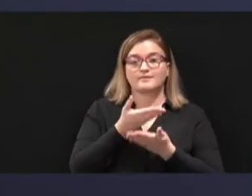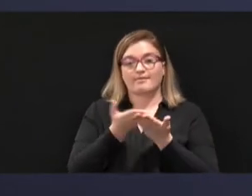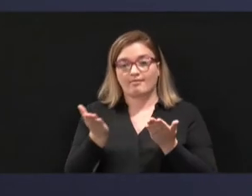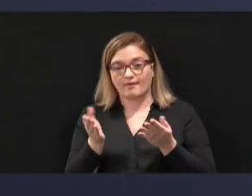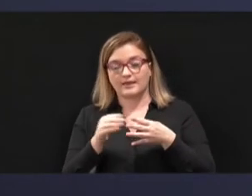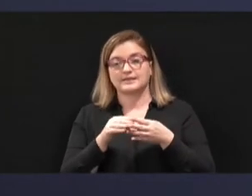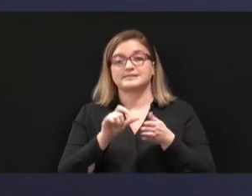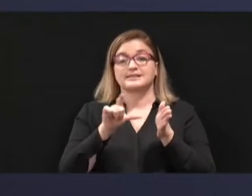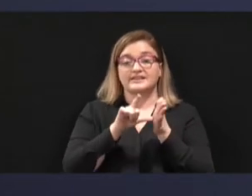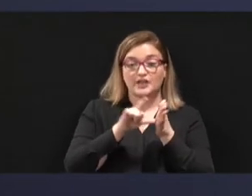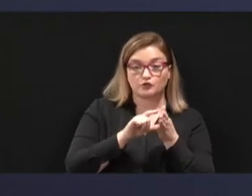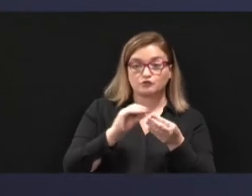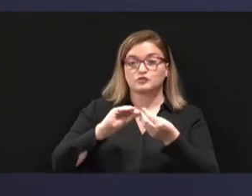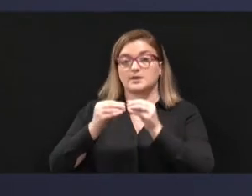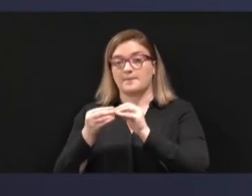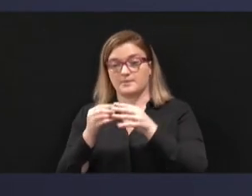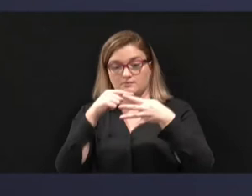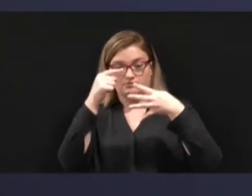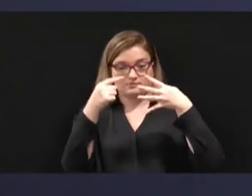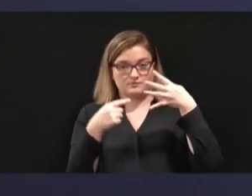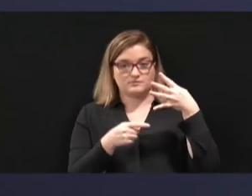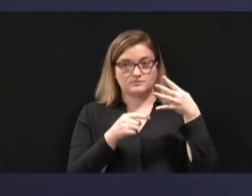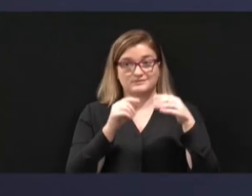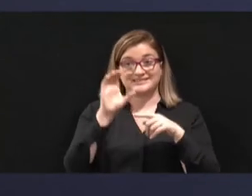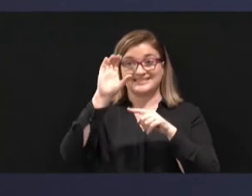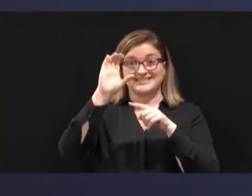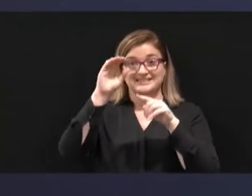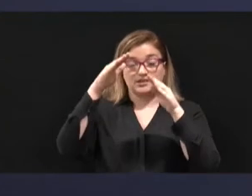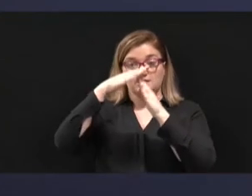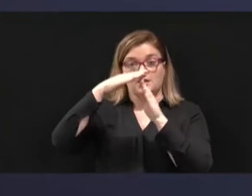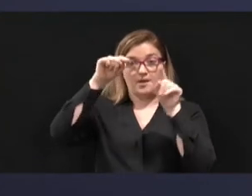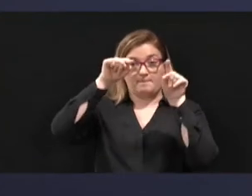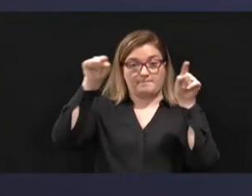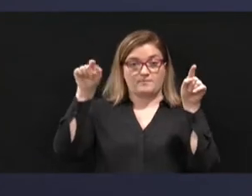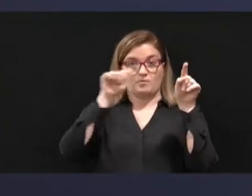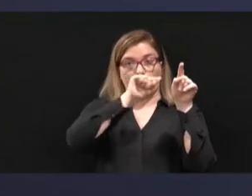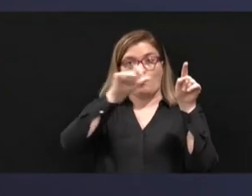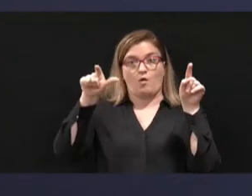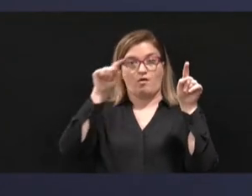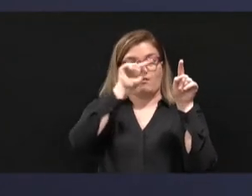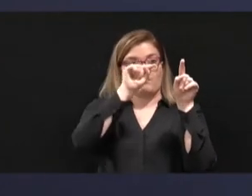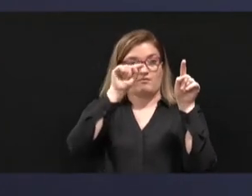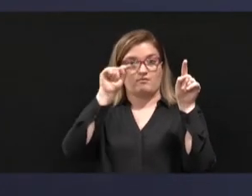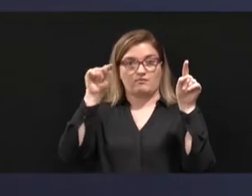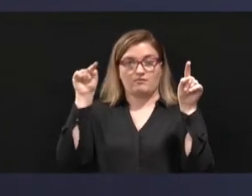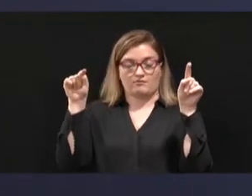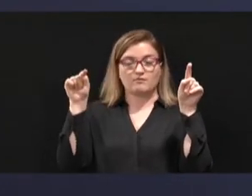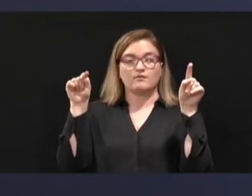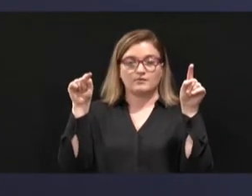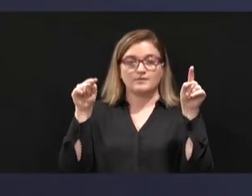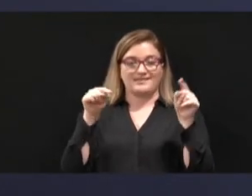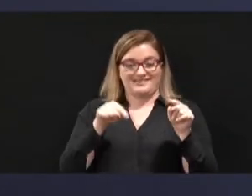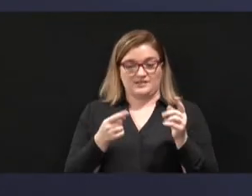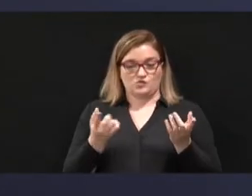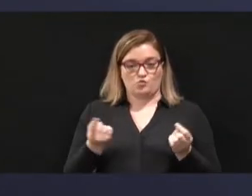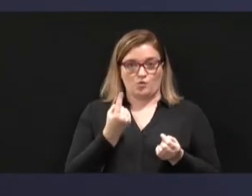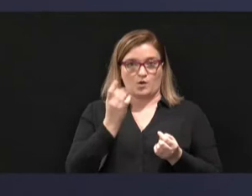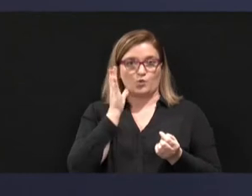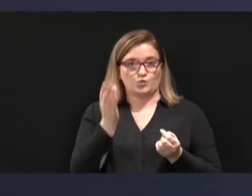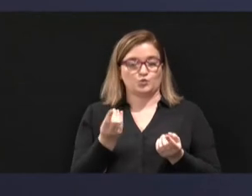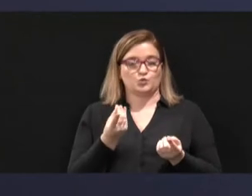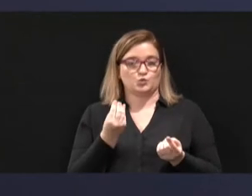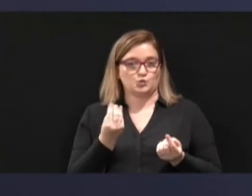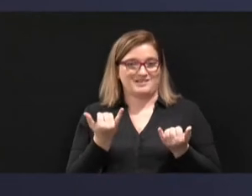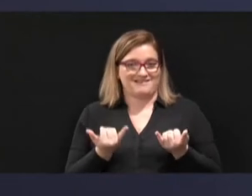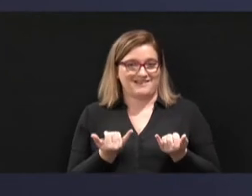letters, or numbers. On the C-top, they have all of those, and they give all of them. But this is just the one we're going to do now. You first of all